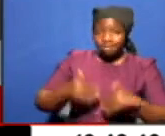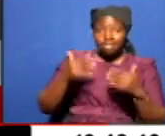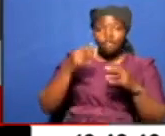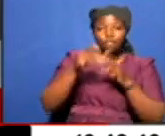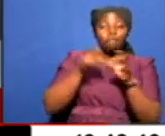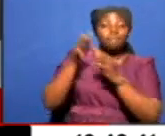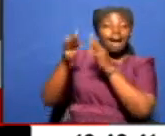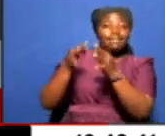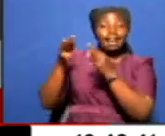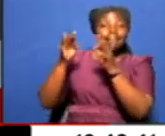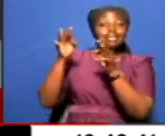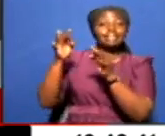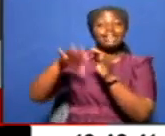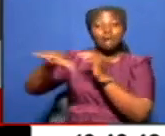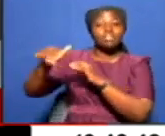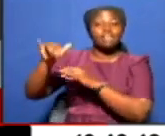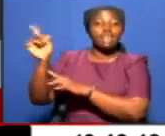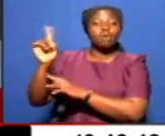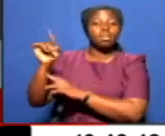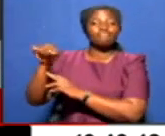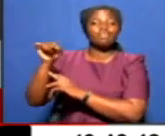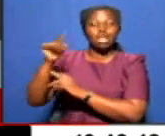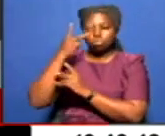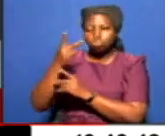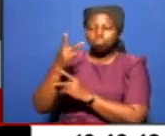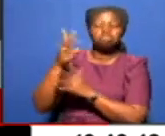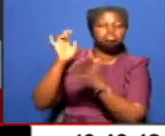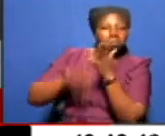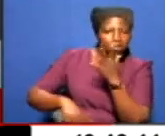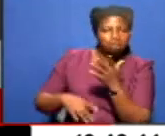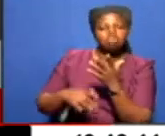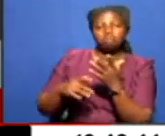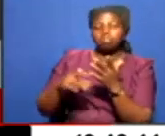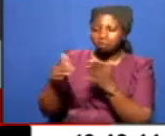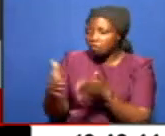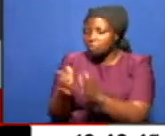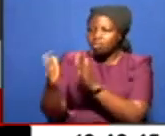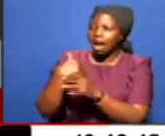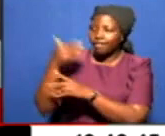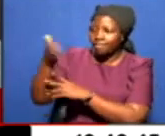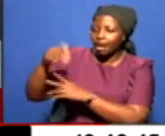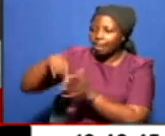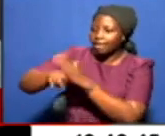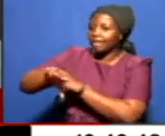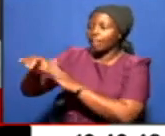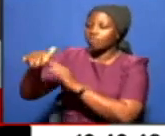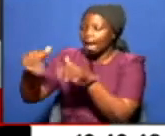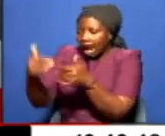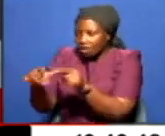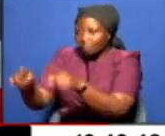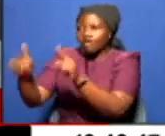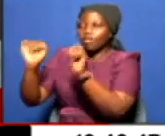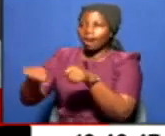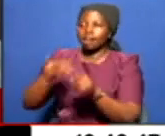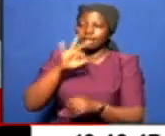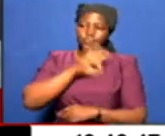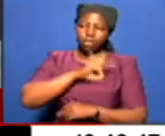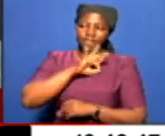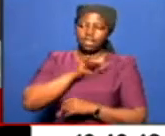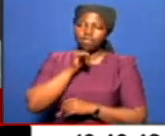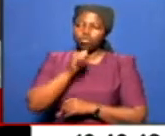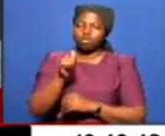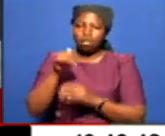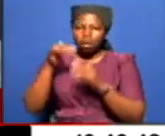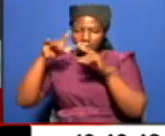Nairobi, mm-hmm. to be able to look at the opportunities within the sub-county and how they can be able to benefit and not necessarily look at government